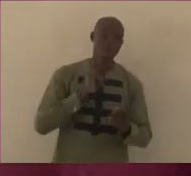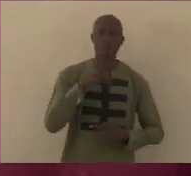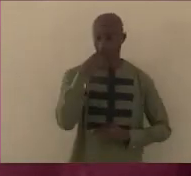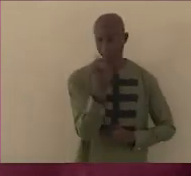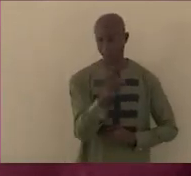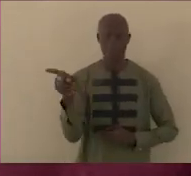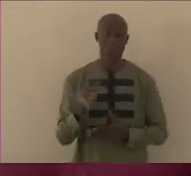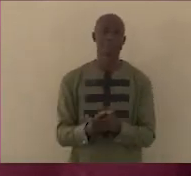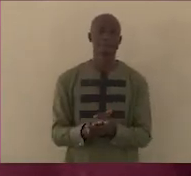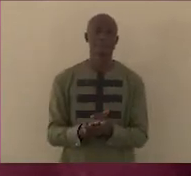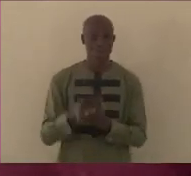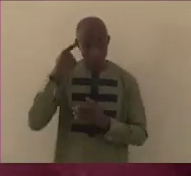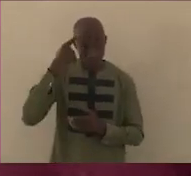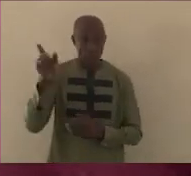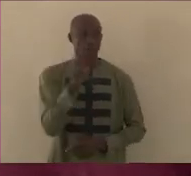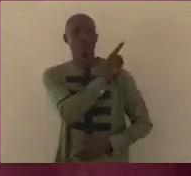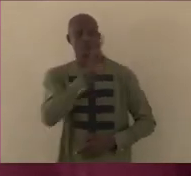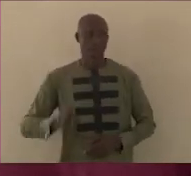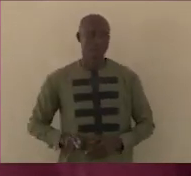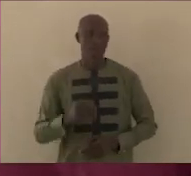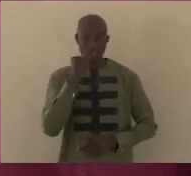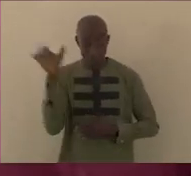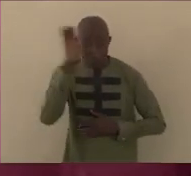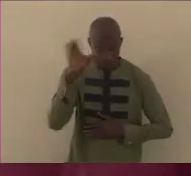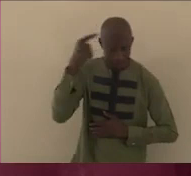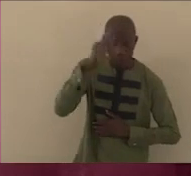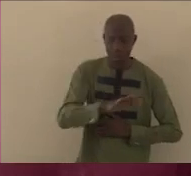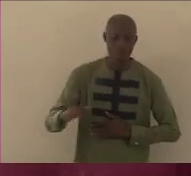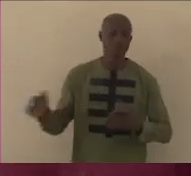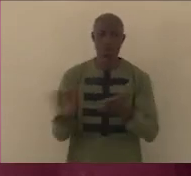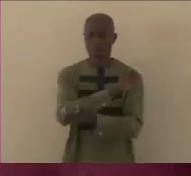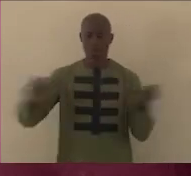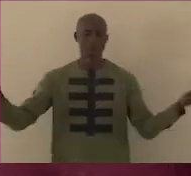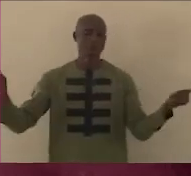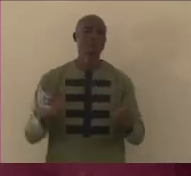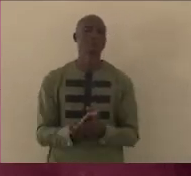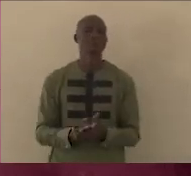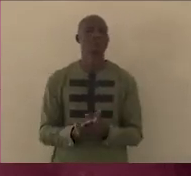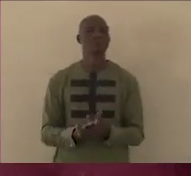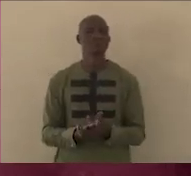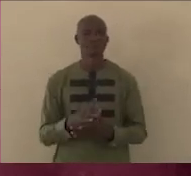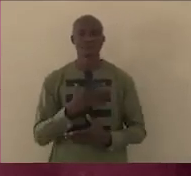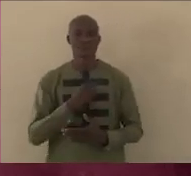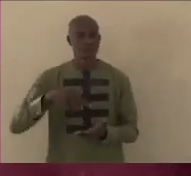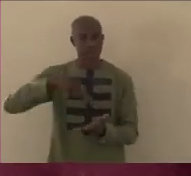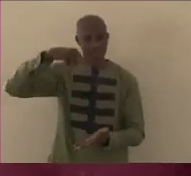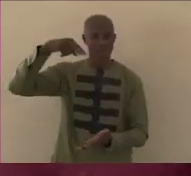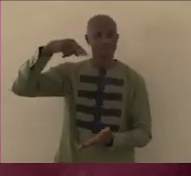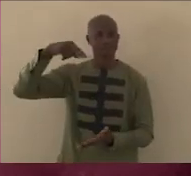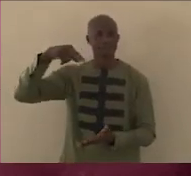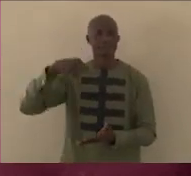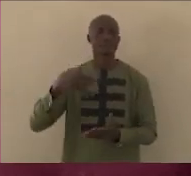I tell you. For Herod is about to search for the child to destroy him." And he